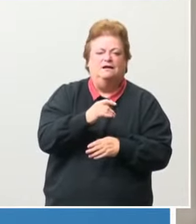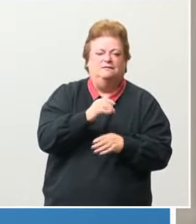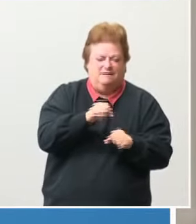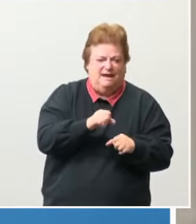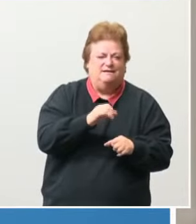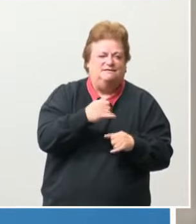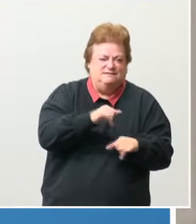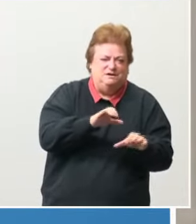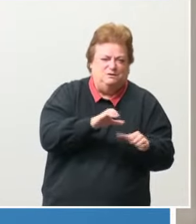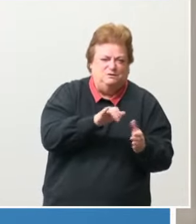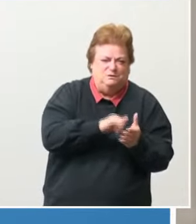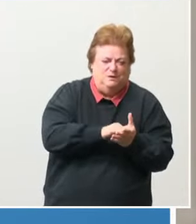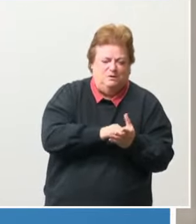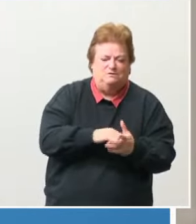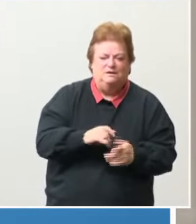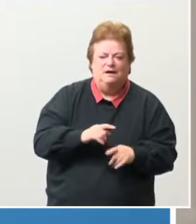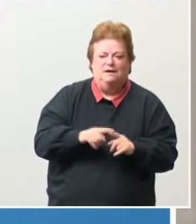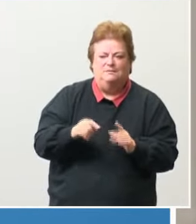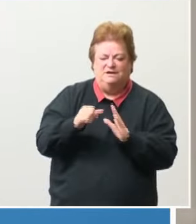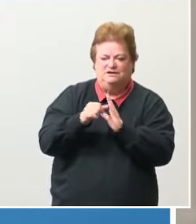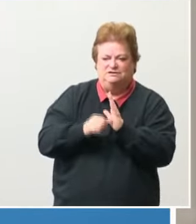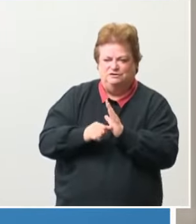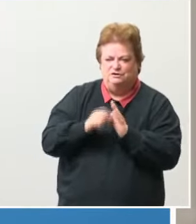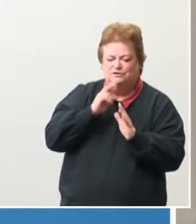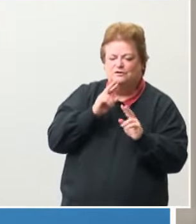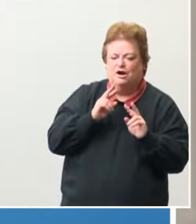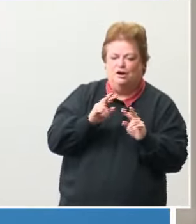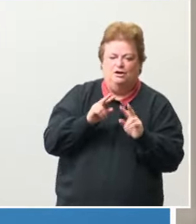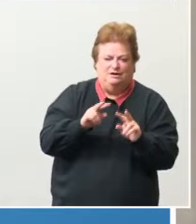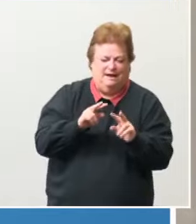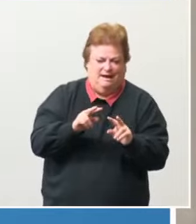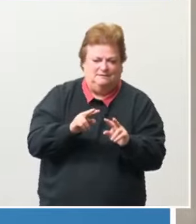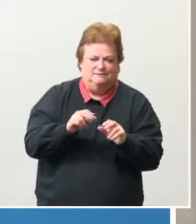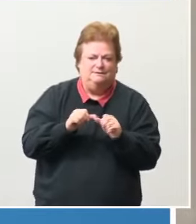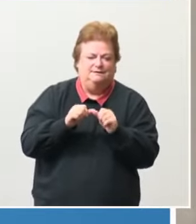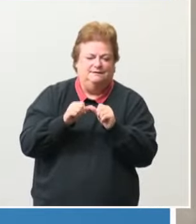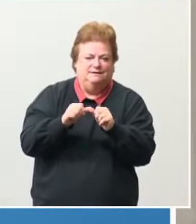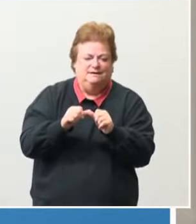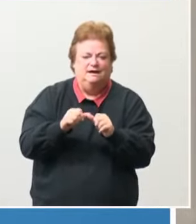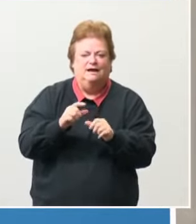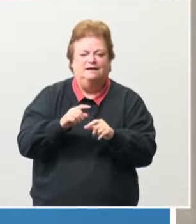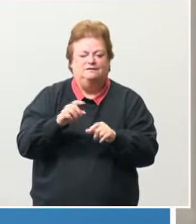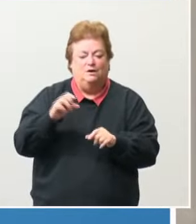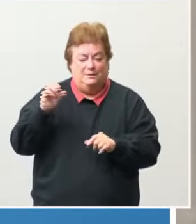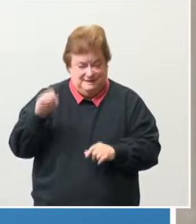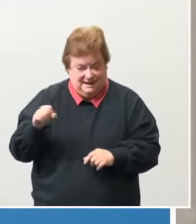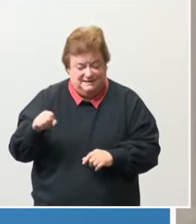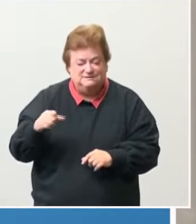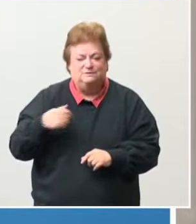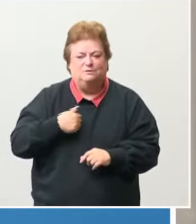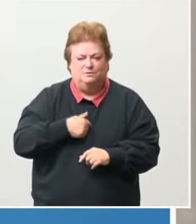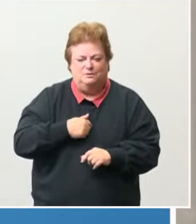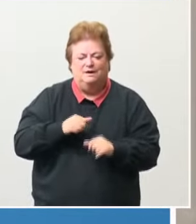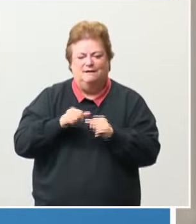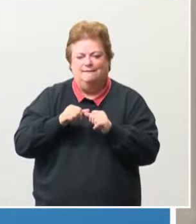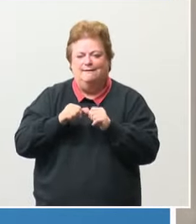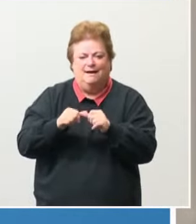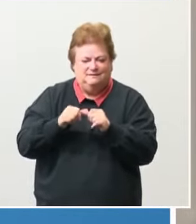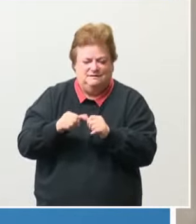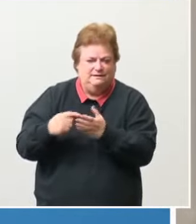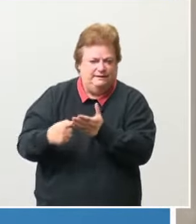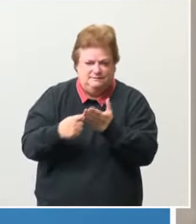but I think surgeries are being looked at continually all the way through. So the answer is yes, it's a constant